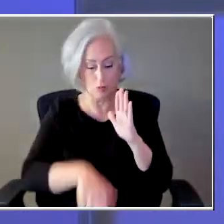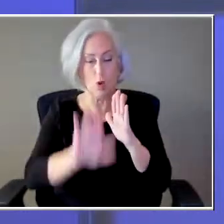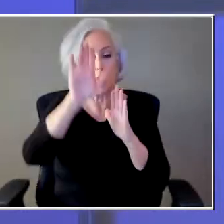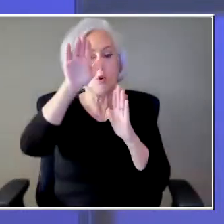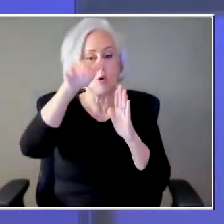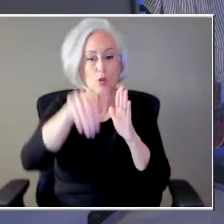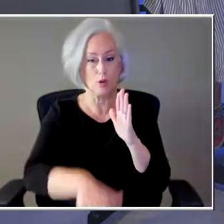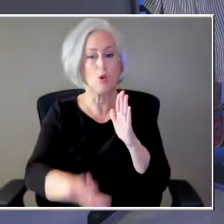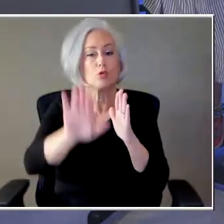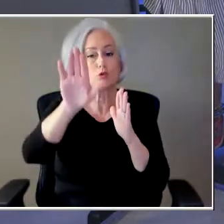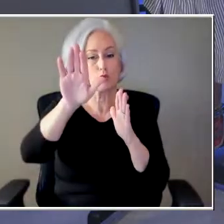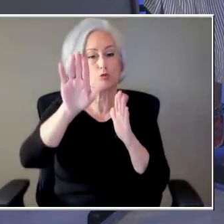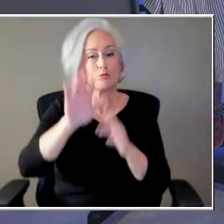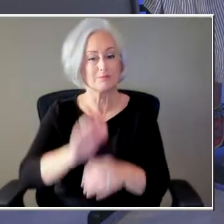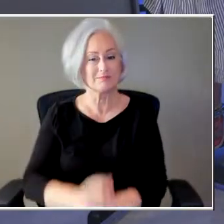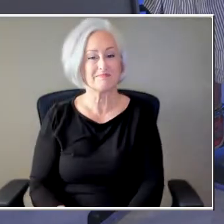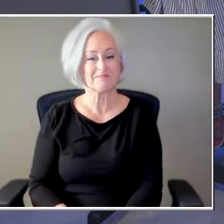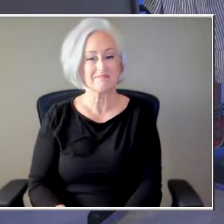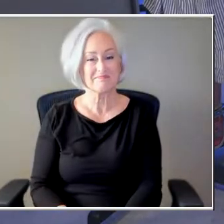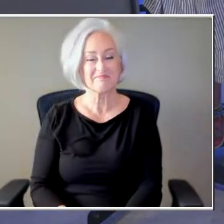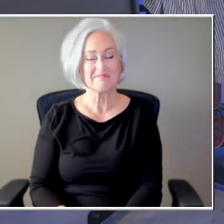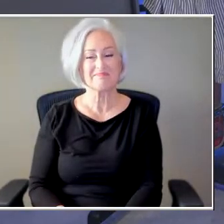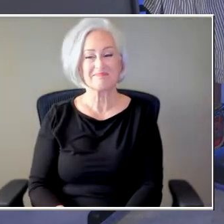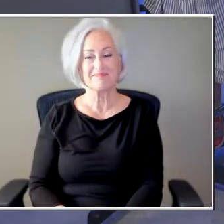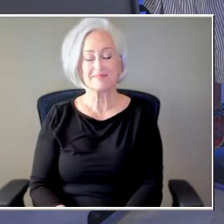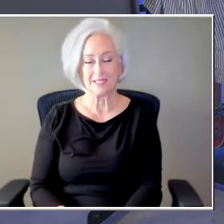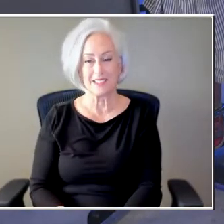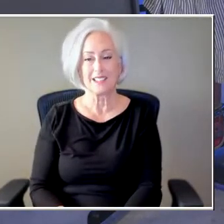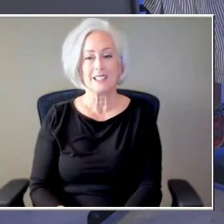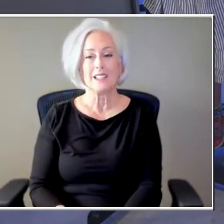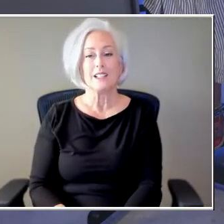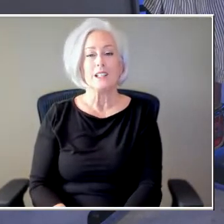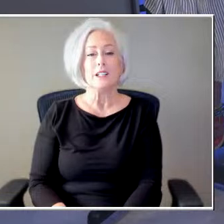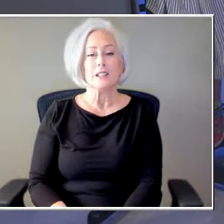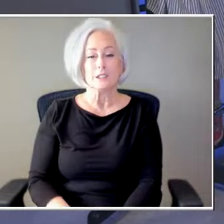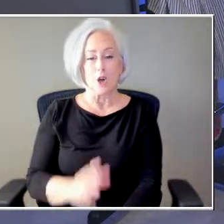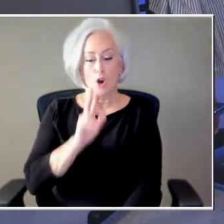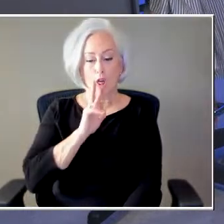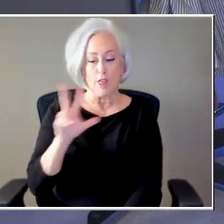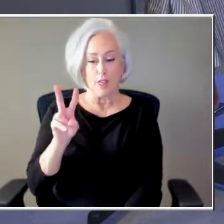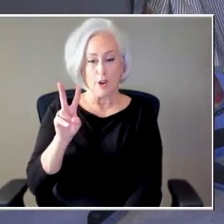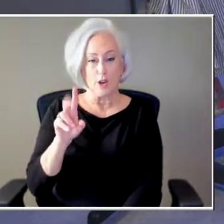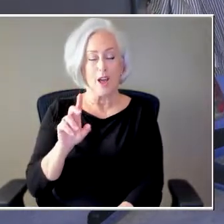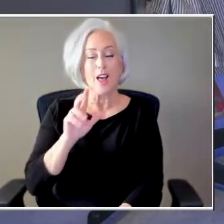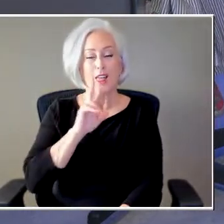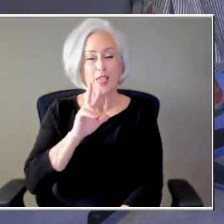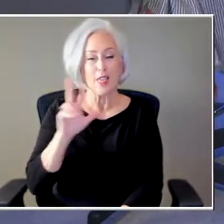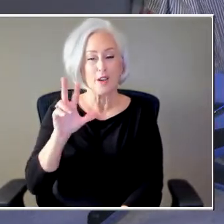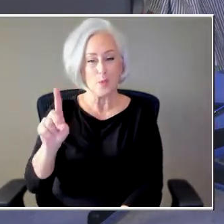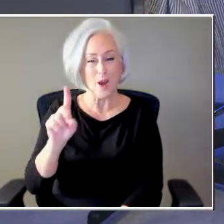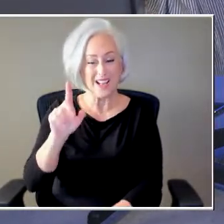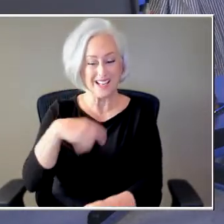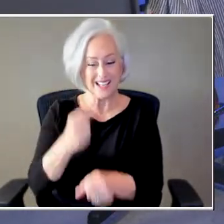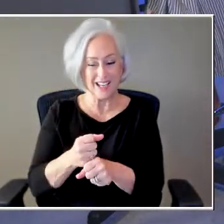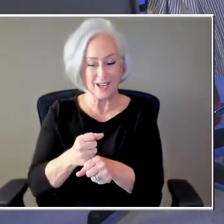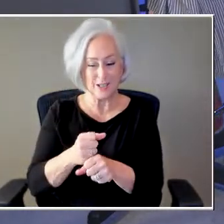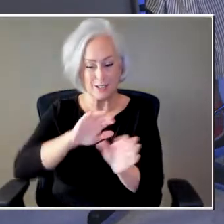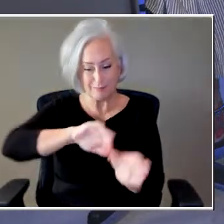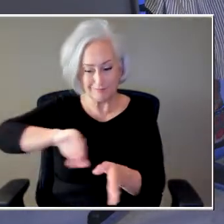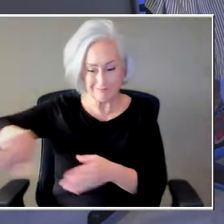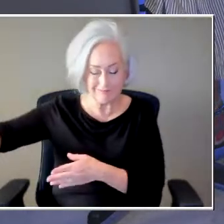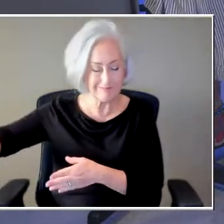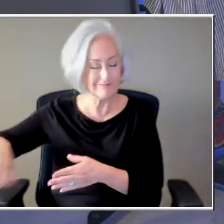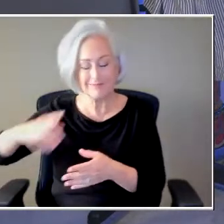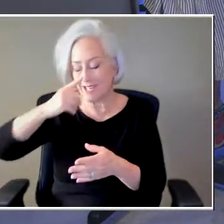often. Okay, so put those 31 years behind. What are you looking forward to now? Like, what's something that would really be exciting